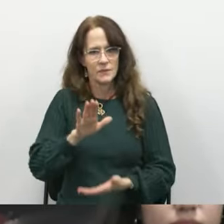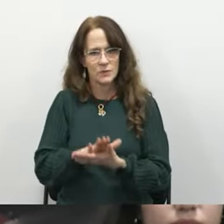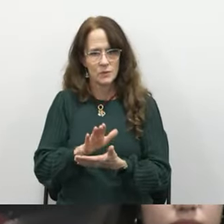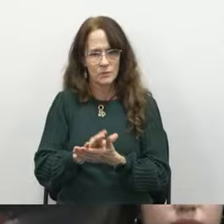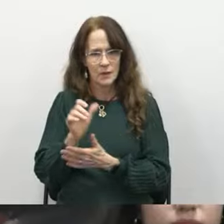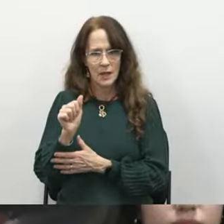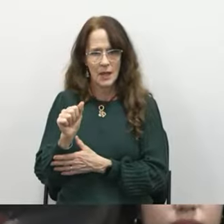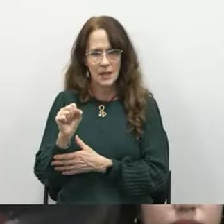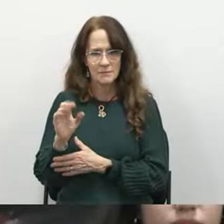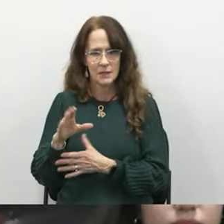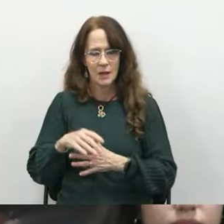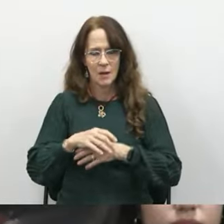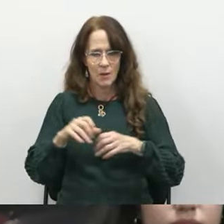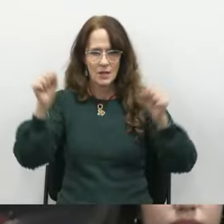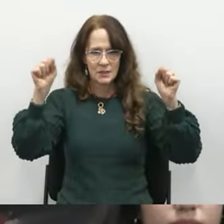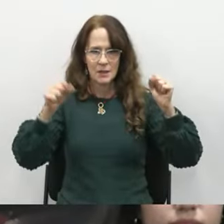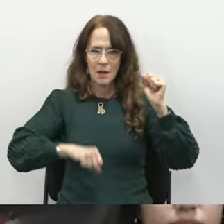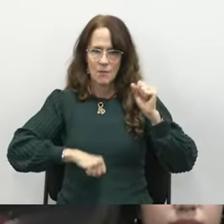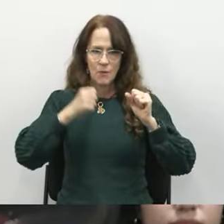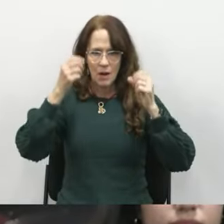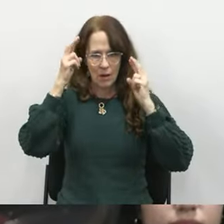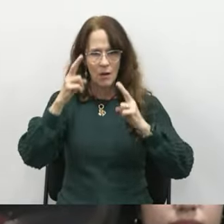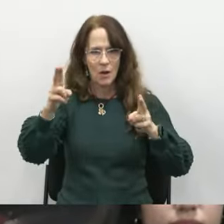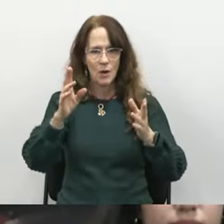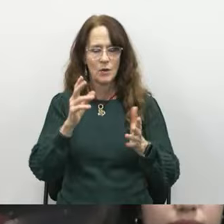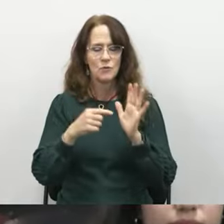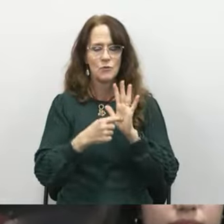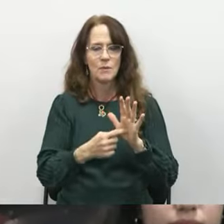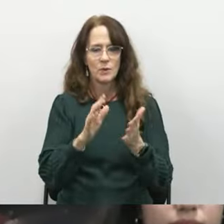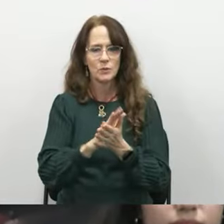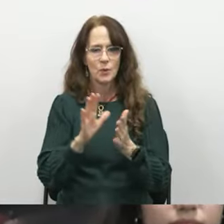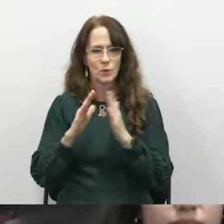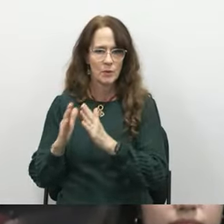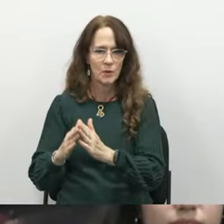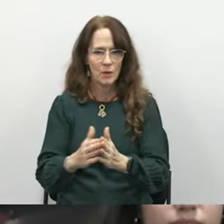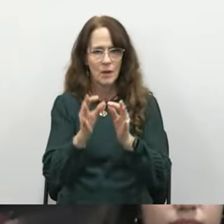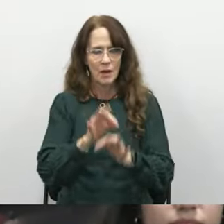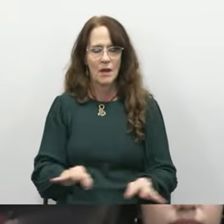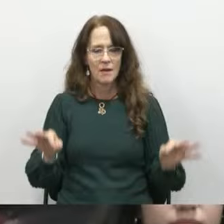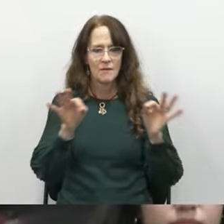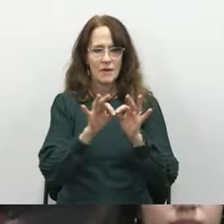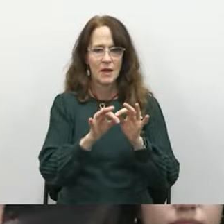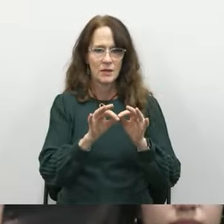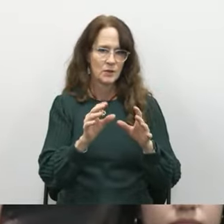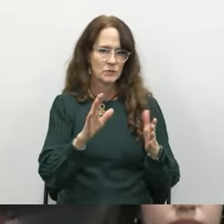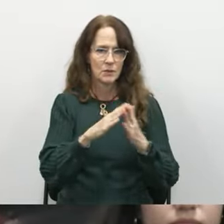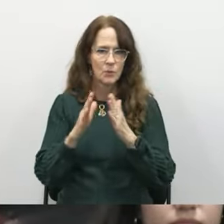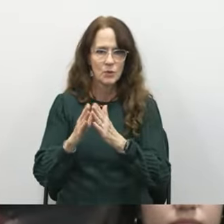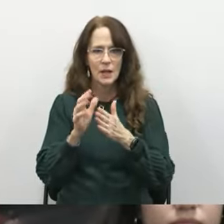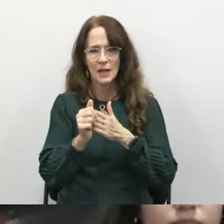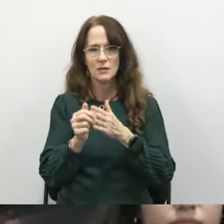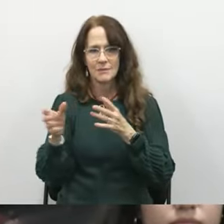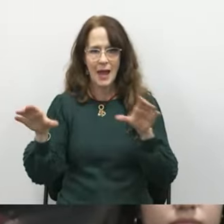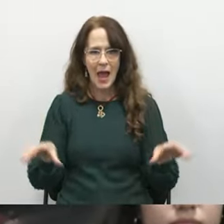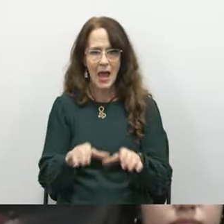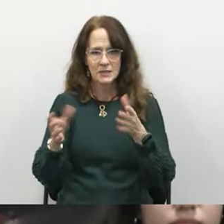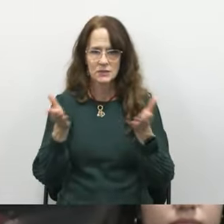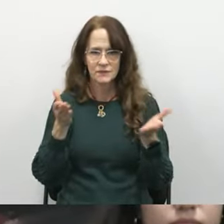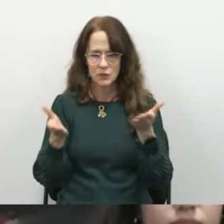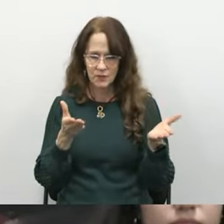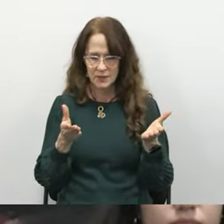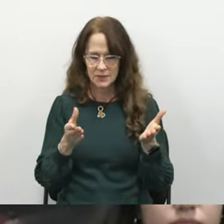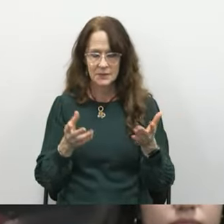president, I'm very proud and honored to represent a school community that truly values leadership, unity, and acts of service. As we move forward, I'm looking